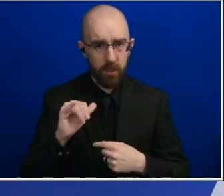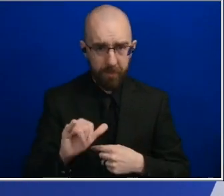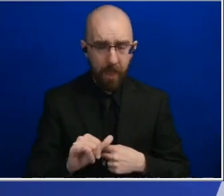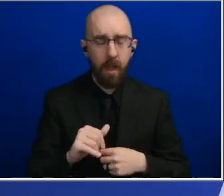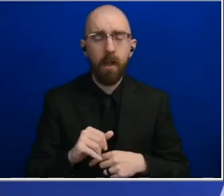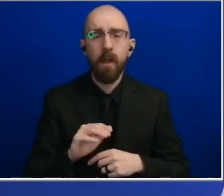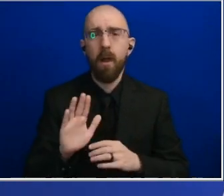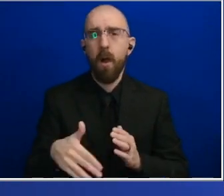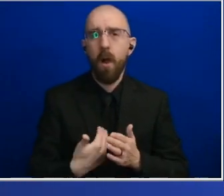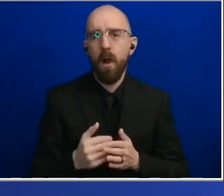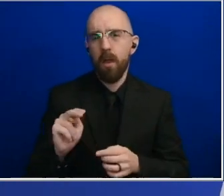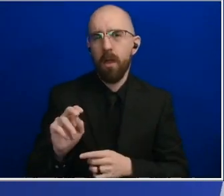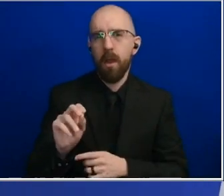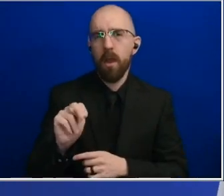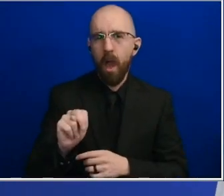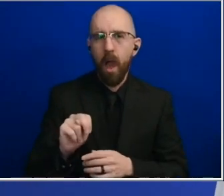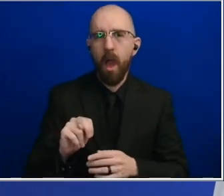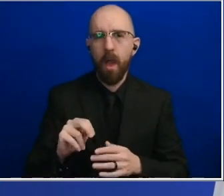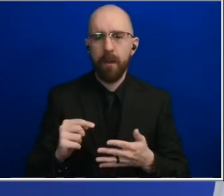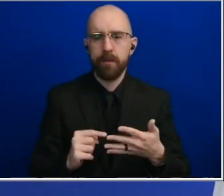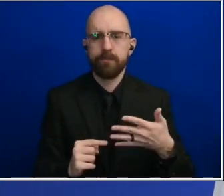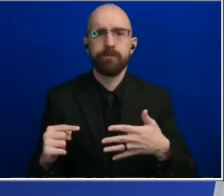non-invasive things as a first step. So,